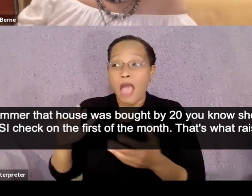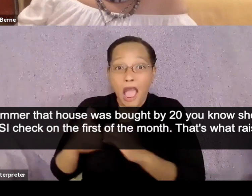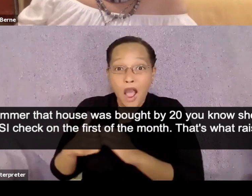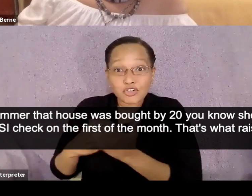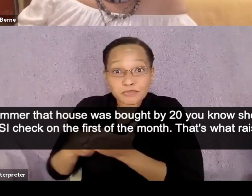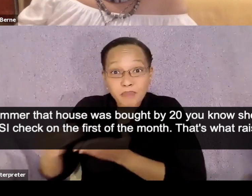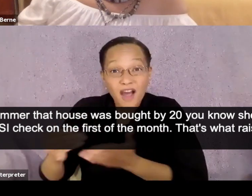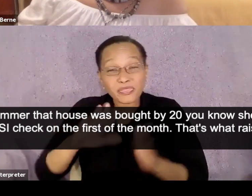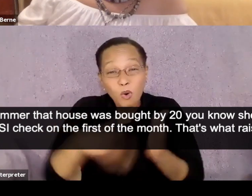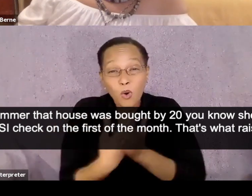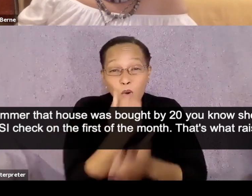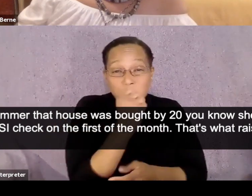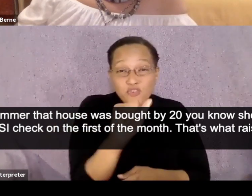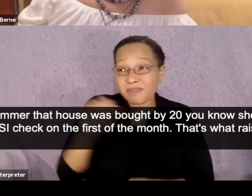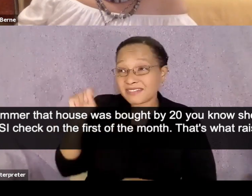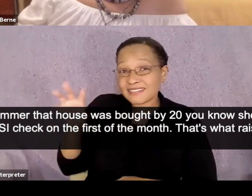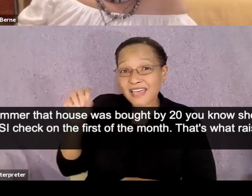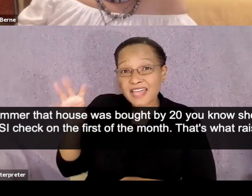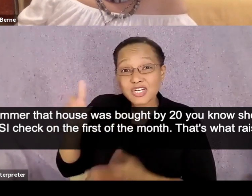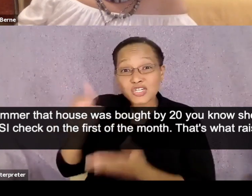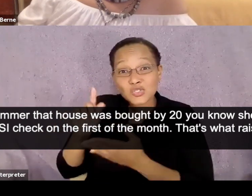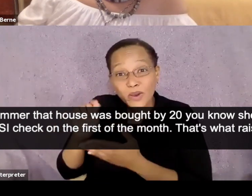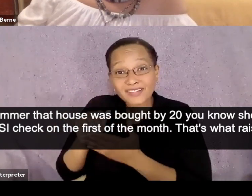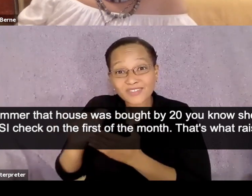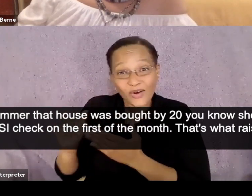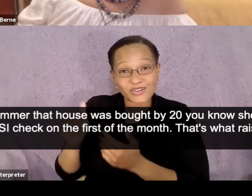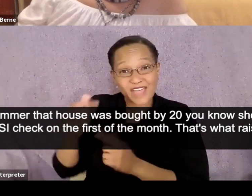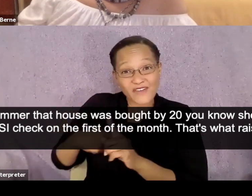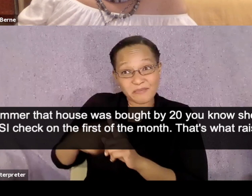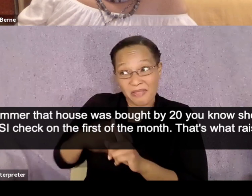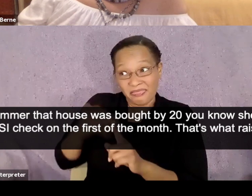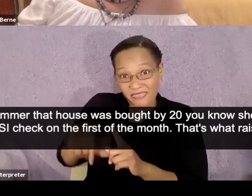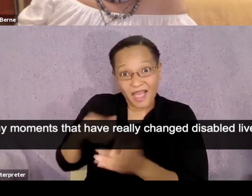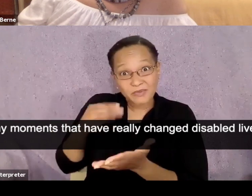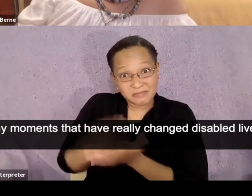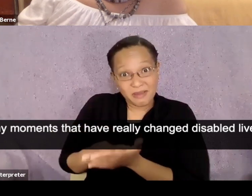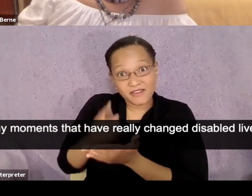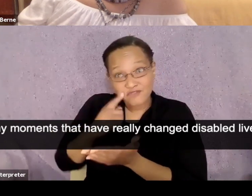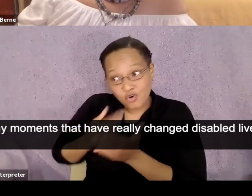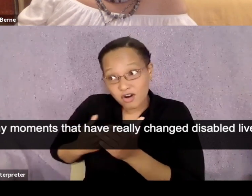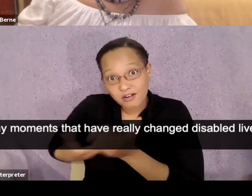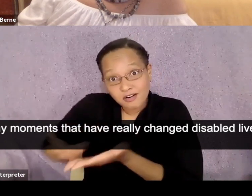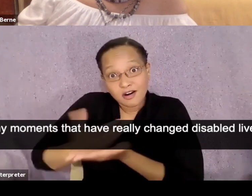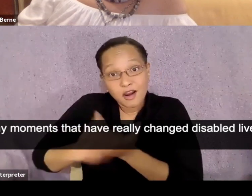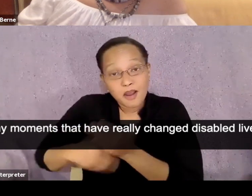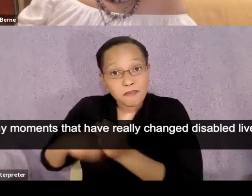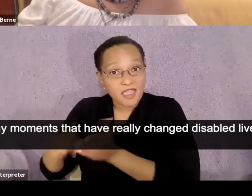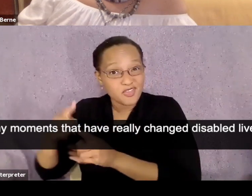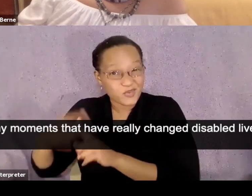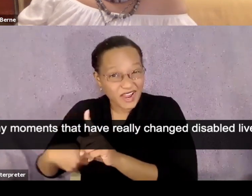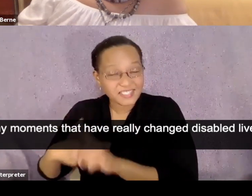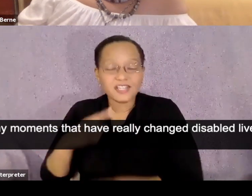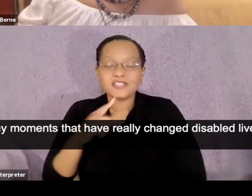on the first of the month. That's what raised the money to make the ramp. You know, I think about so many moments that have really